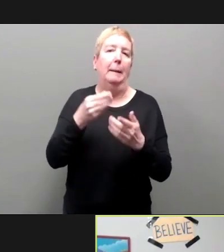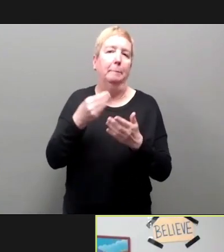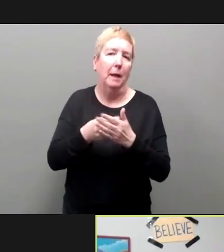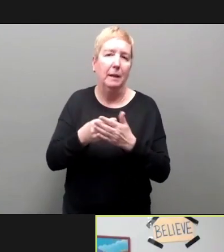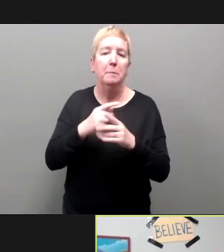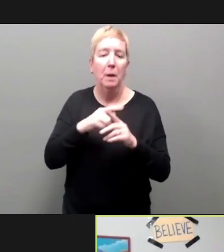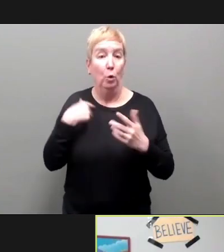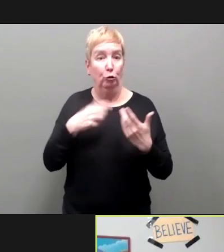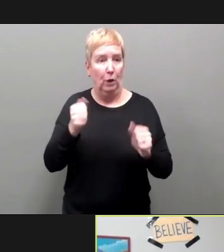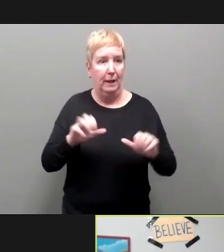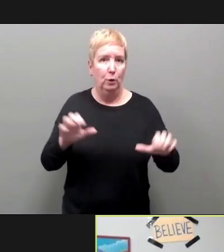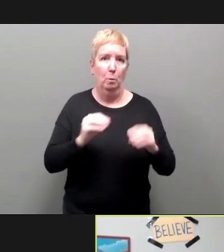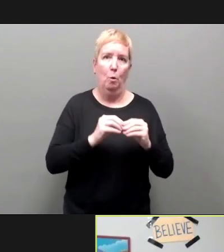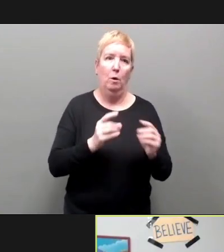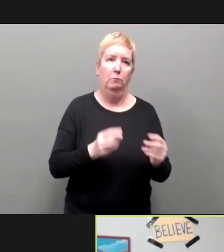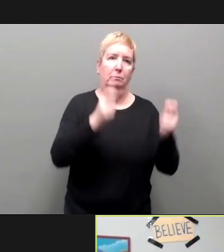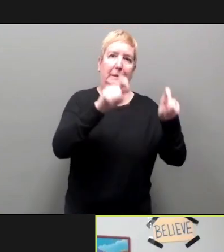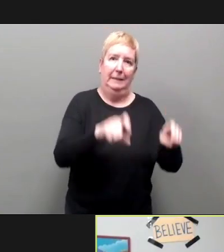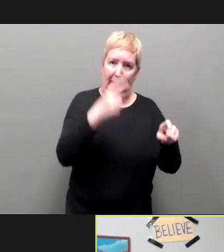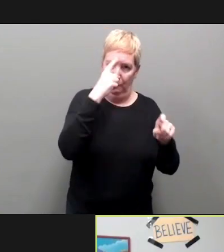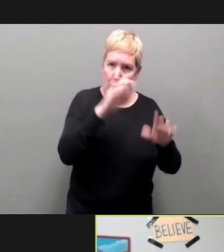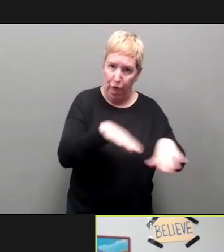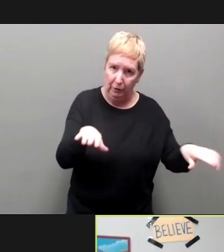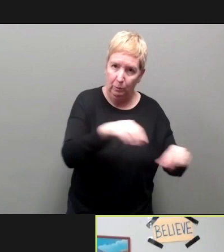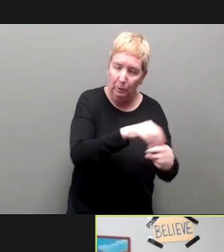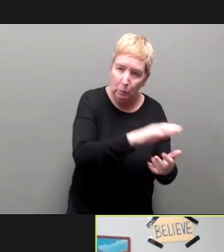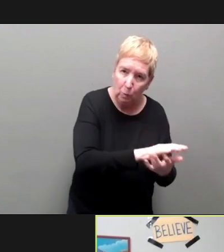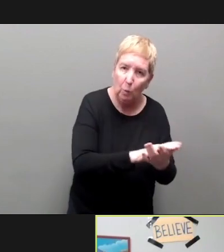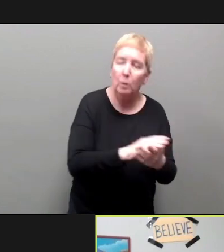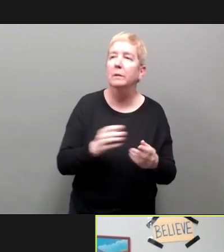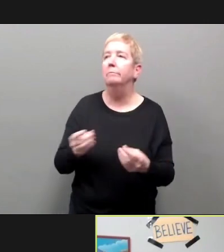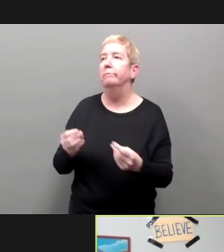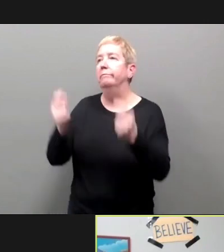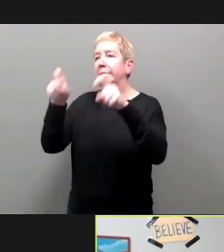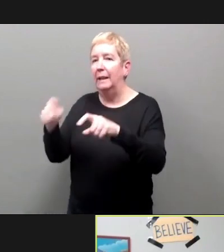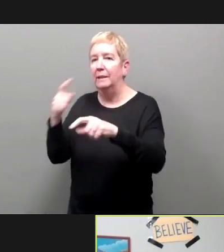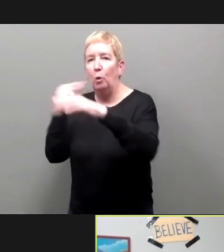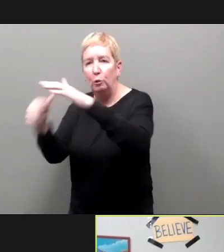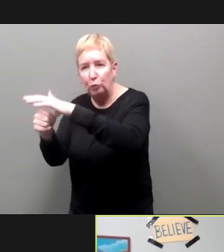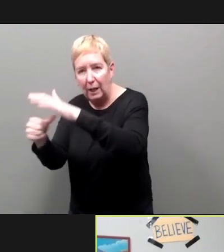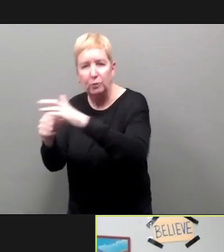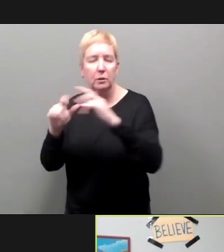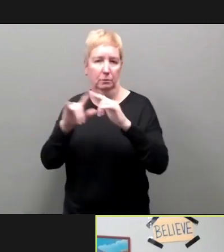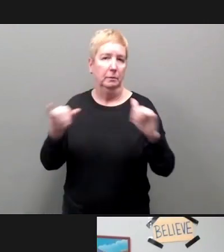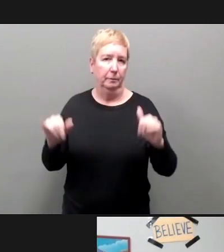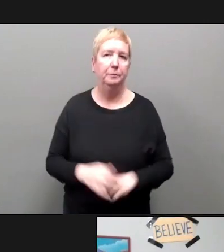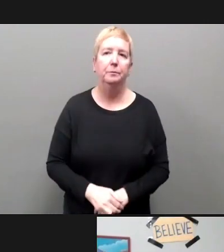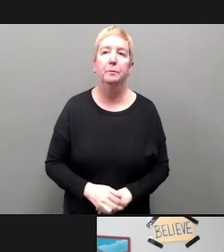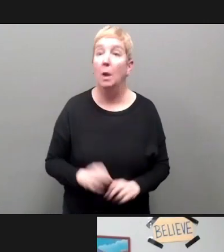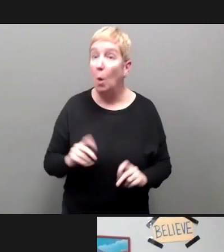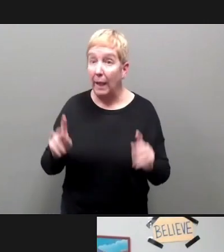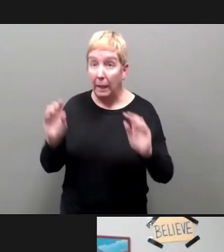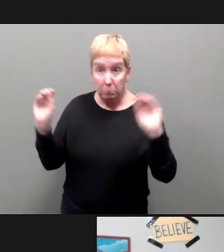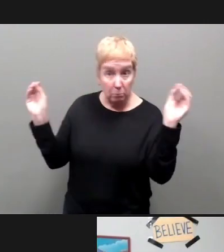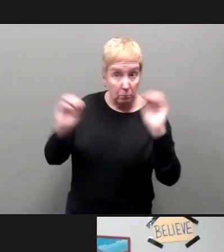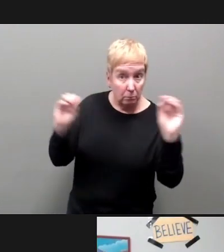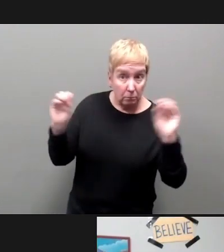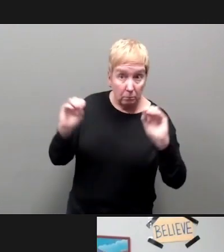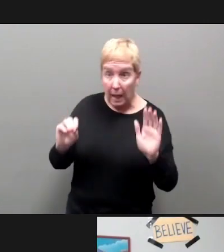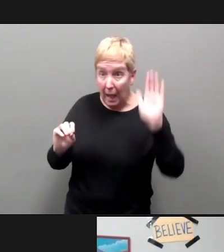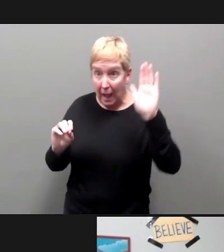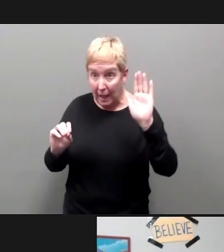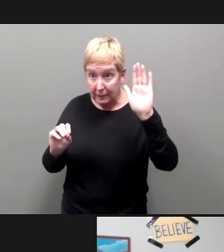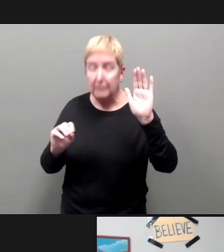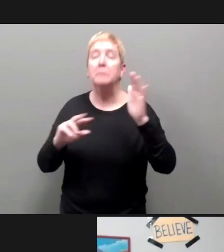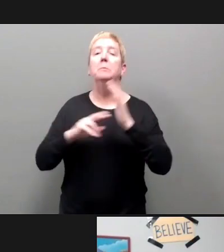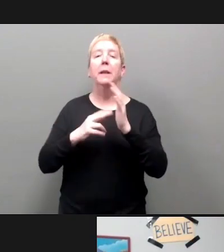sites that we're working with right now. Great. Okay, I don't see any additional hands. So with that, let's